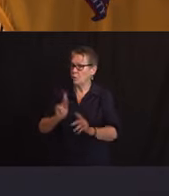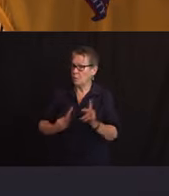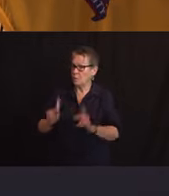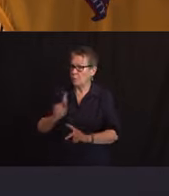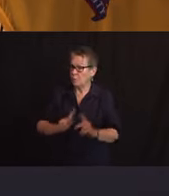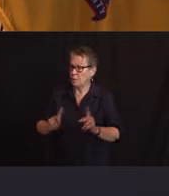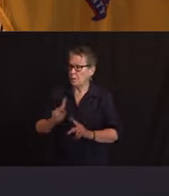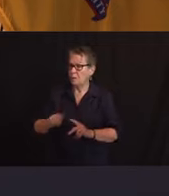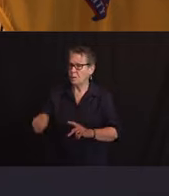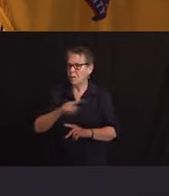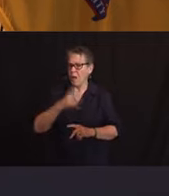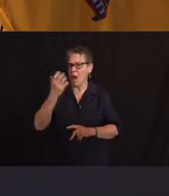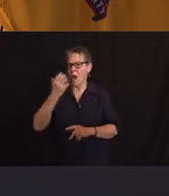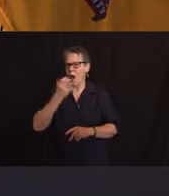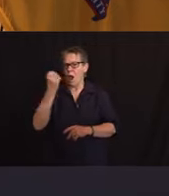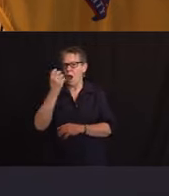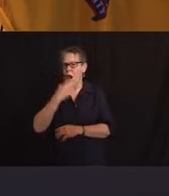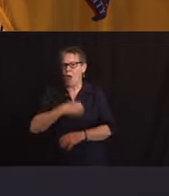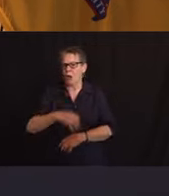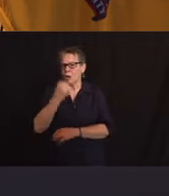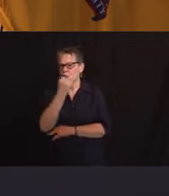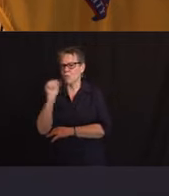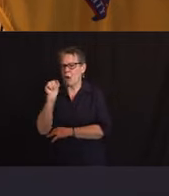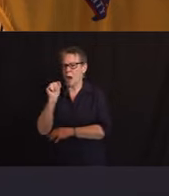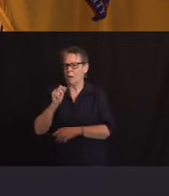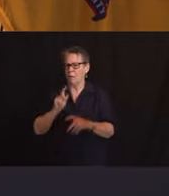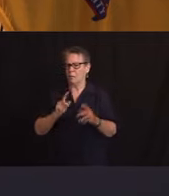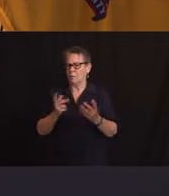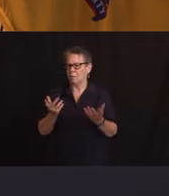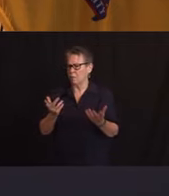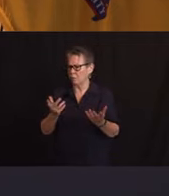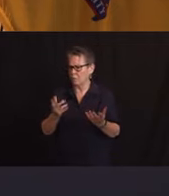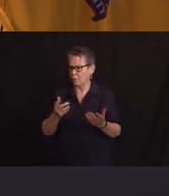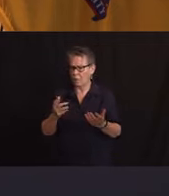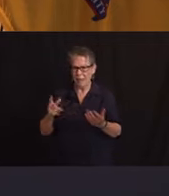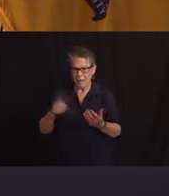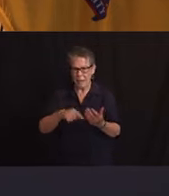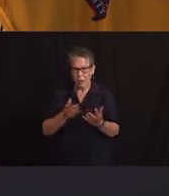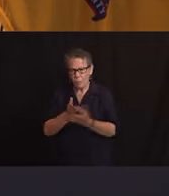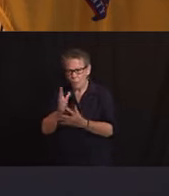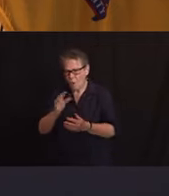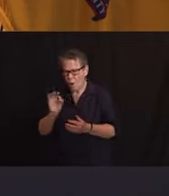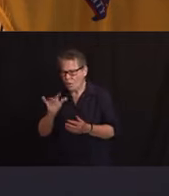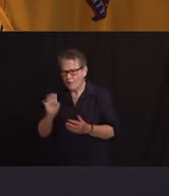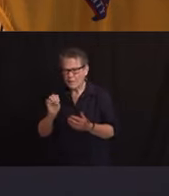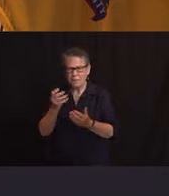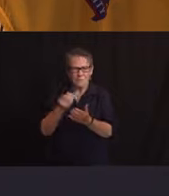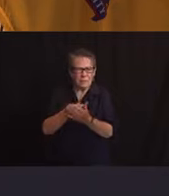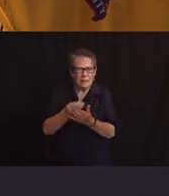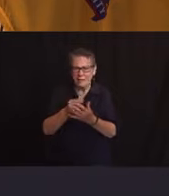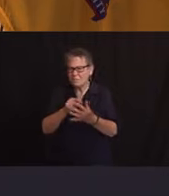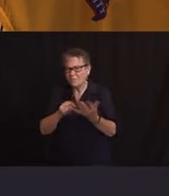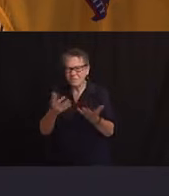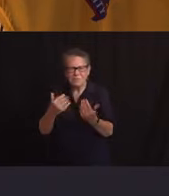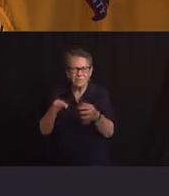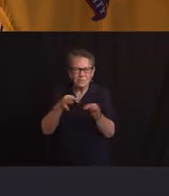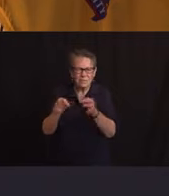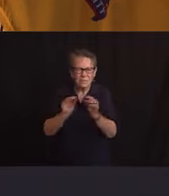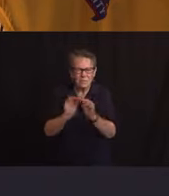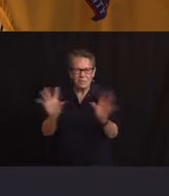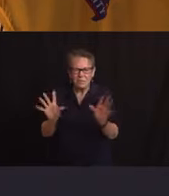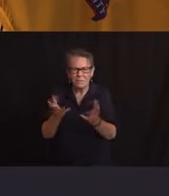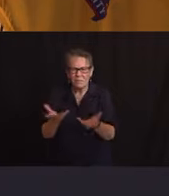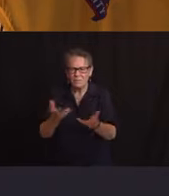your office? Thank you. Judy, unless there's a new development since this morning, we're not reducing our